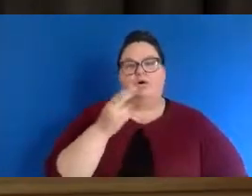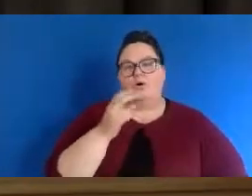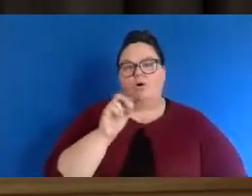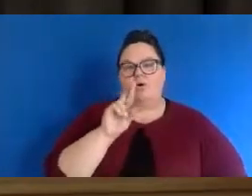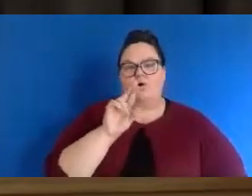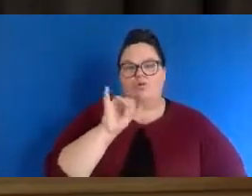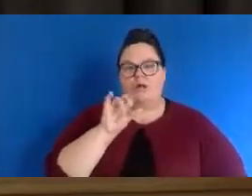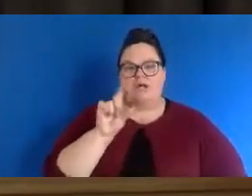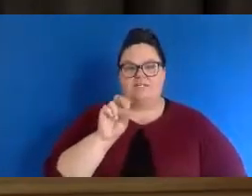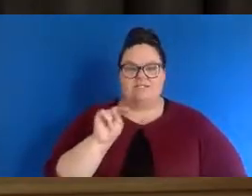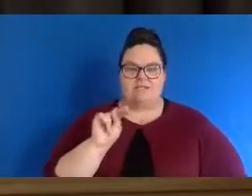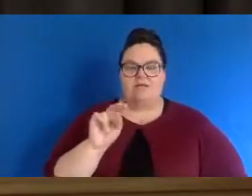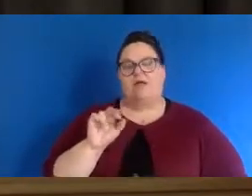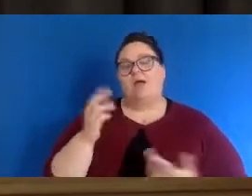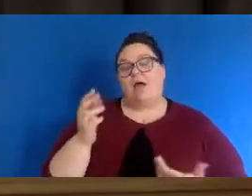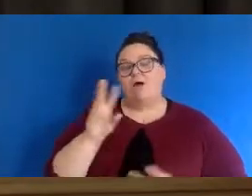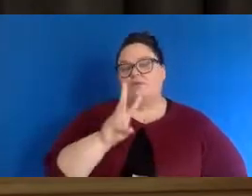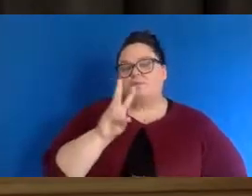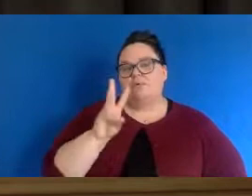by visiting